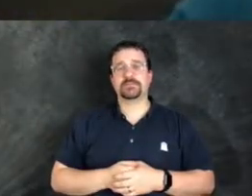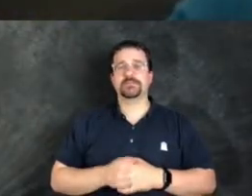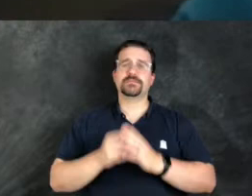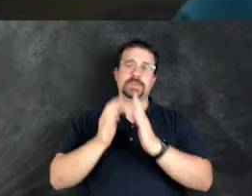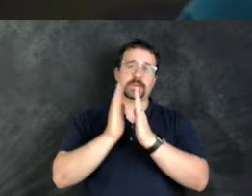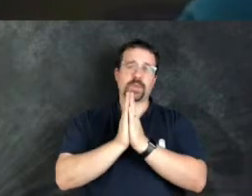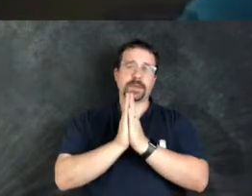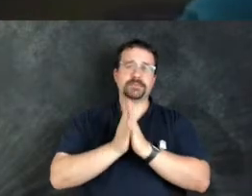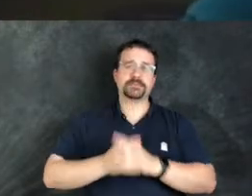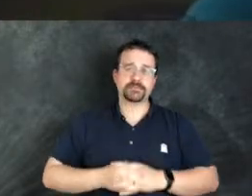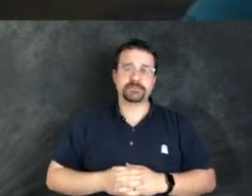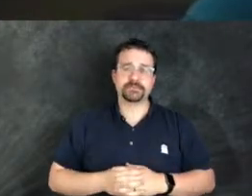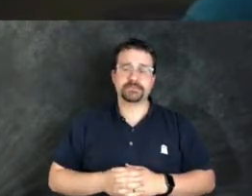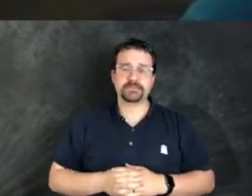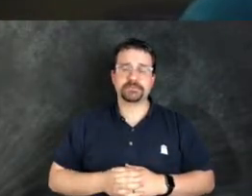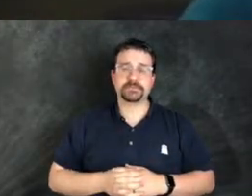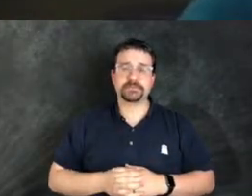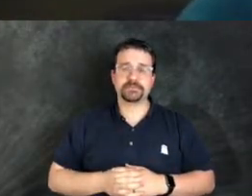Let us pray.